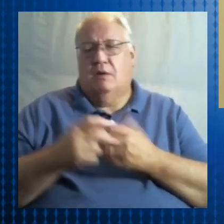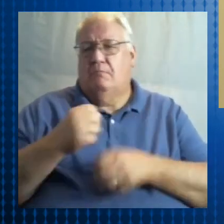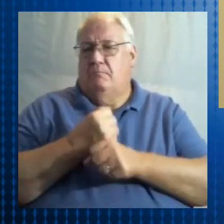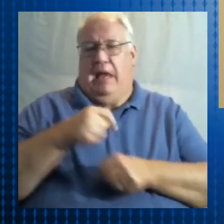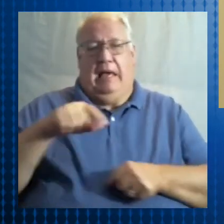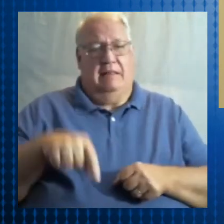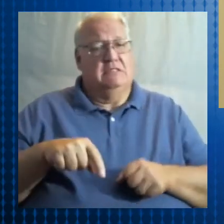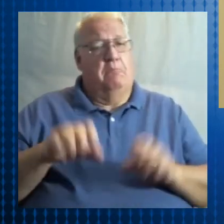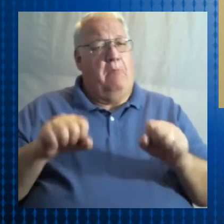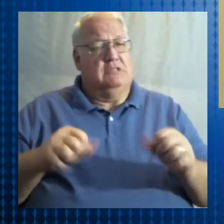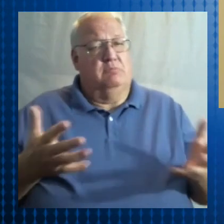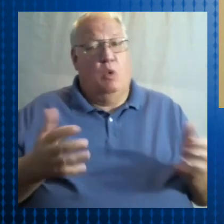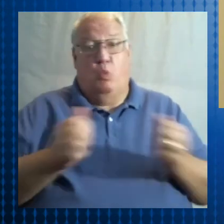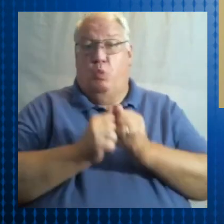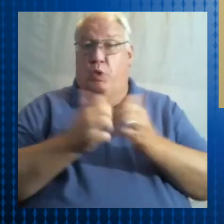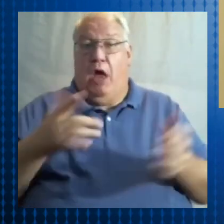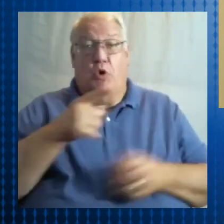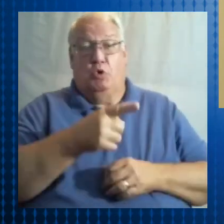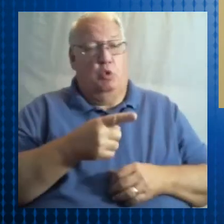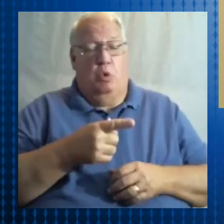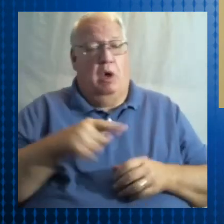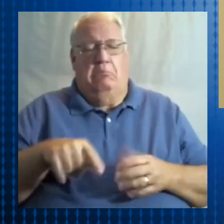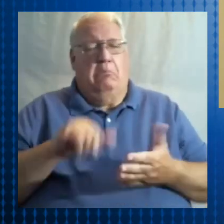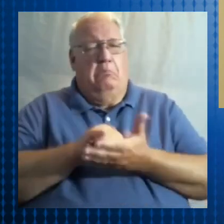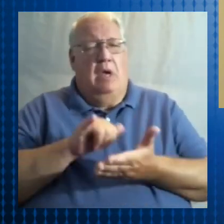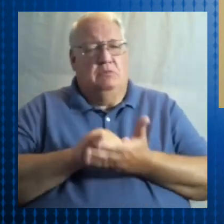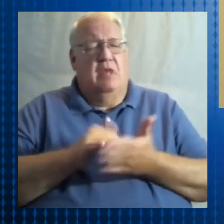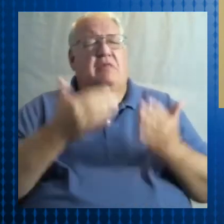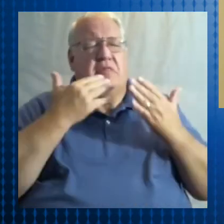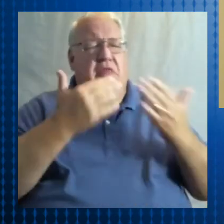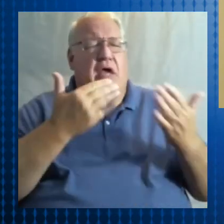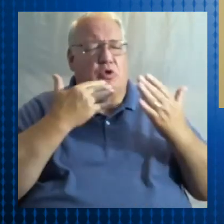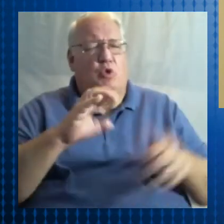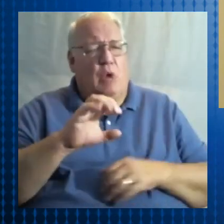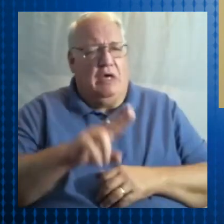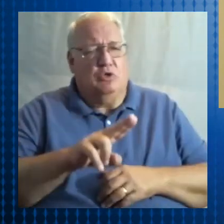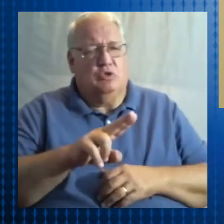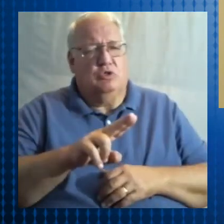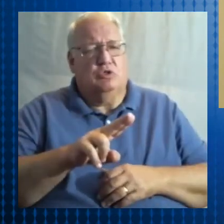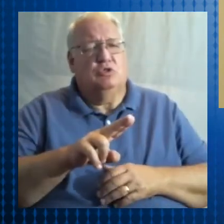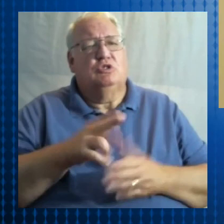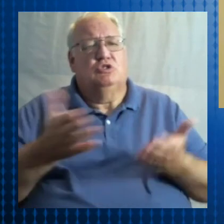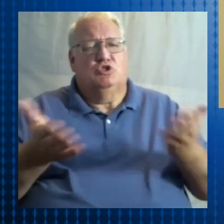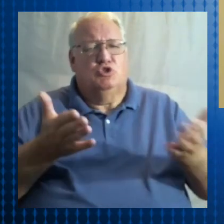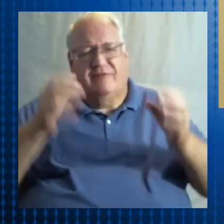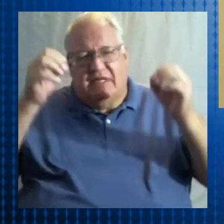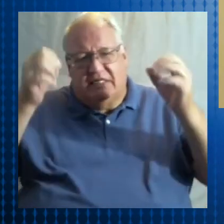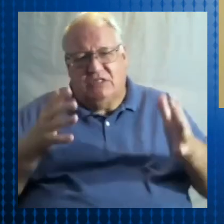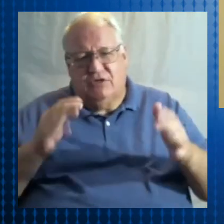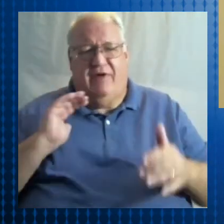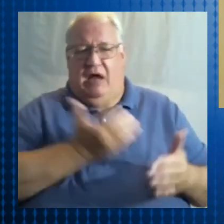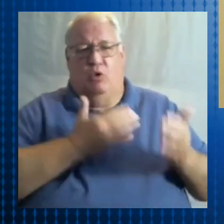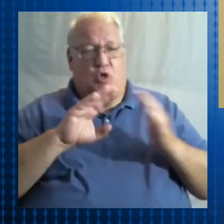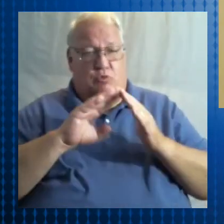you, it wouldn't happen. So thank you so much to the credit union that continues to serve the teachers of our